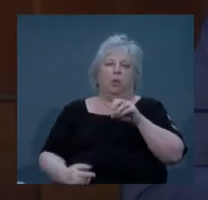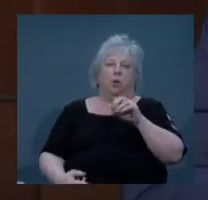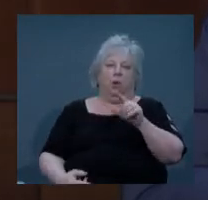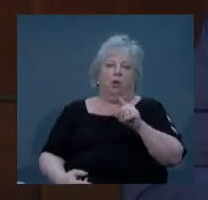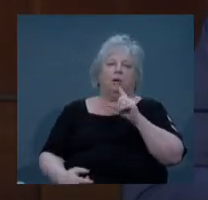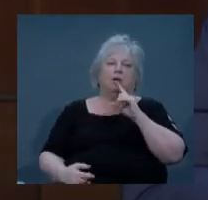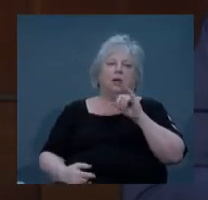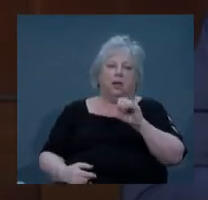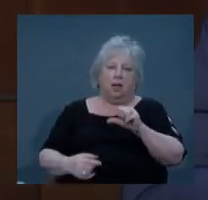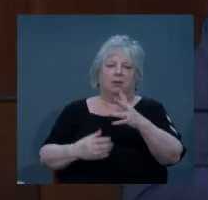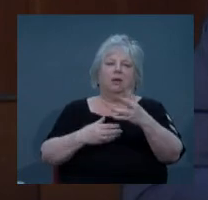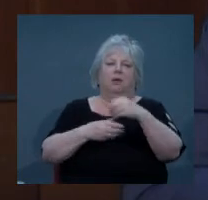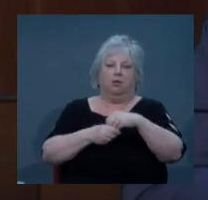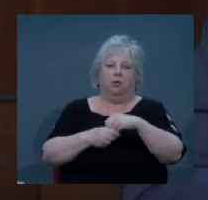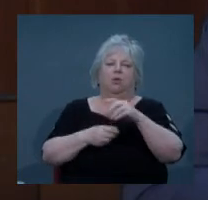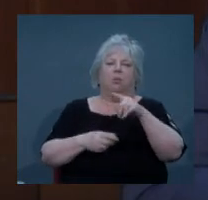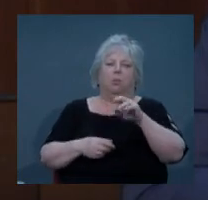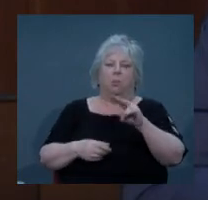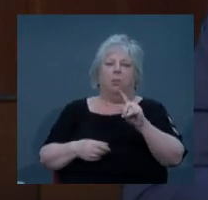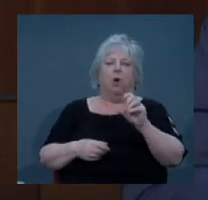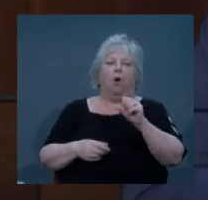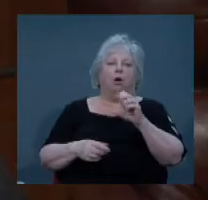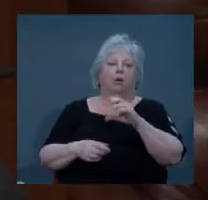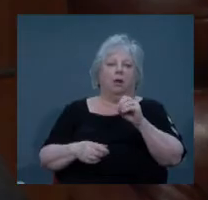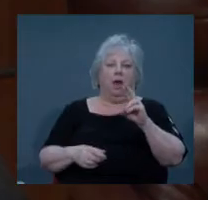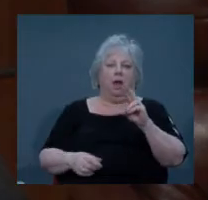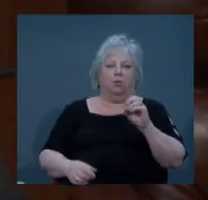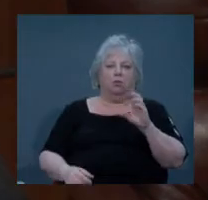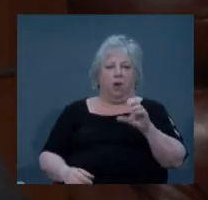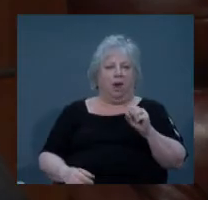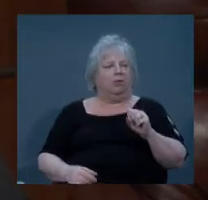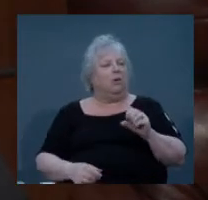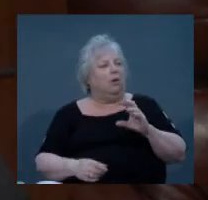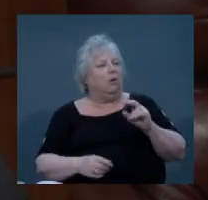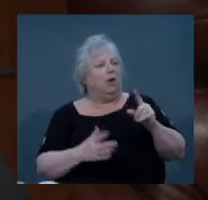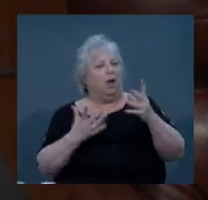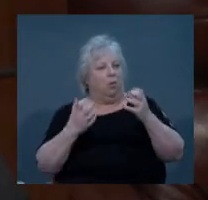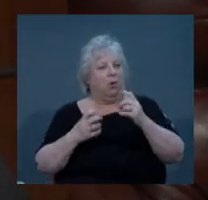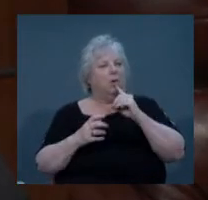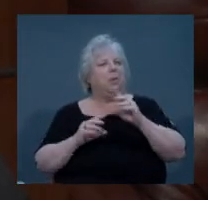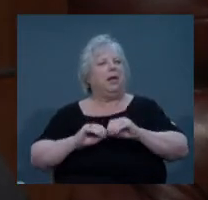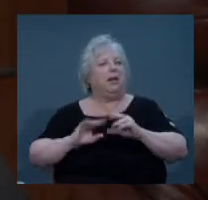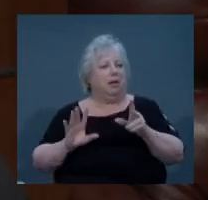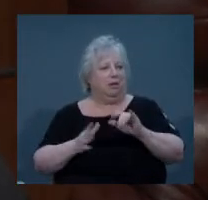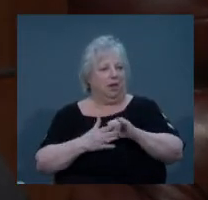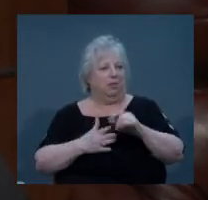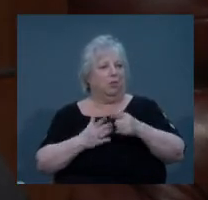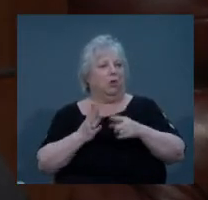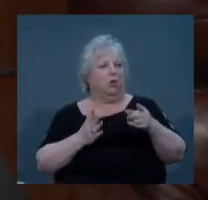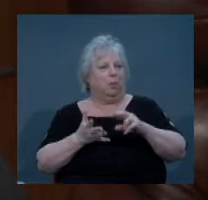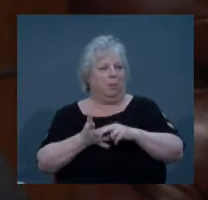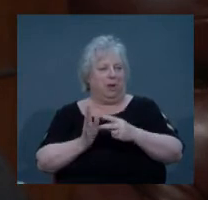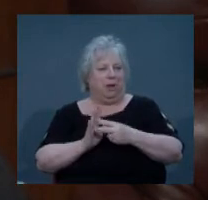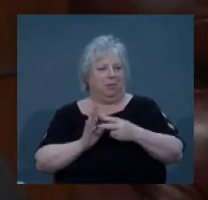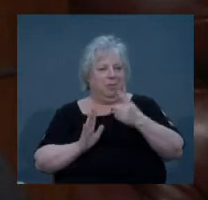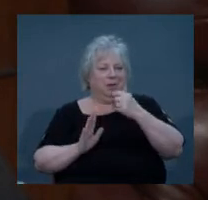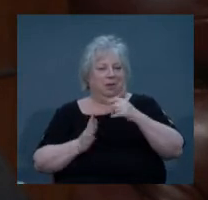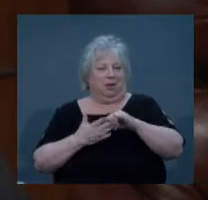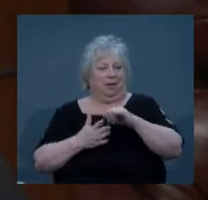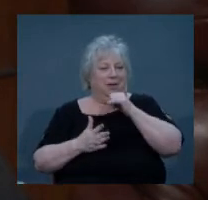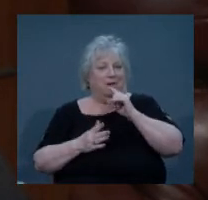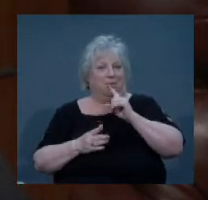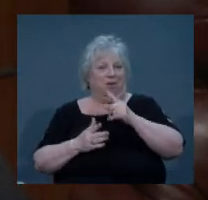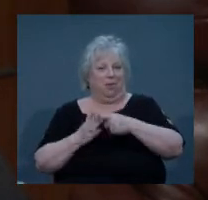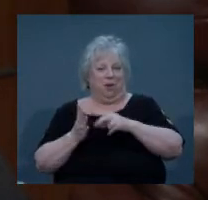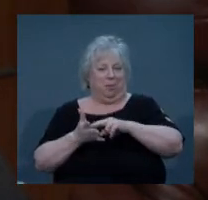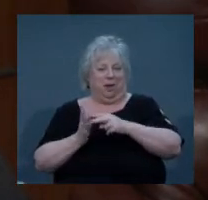it does include parks and recs. Okay. I just want to be clear that that is what you're saying, what that means, because that's not really what that means